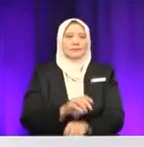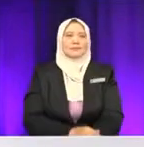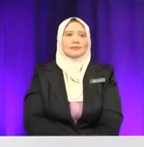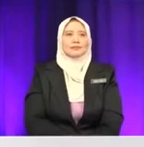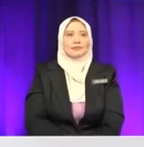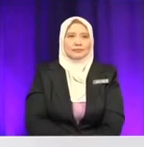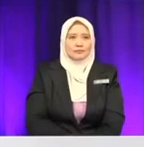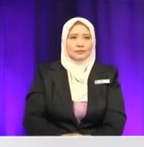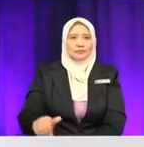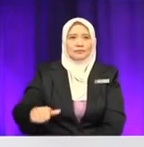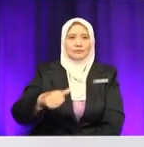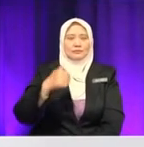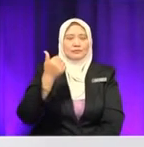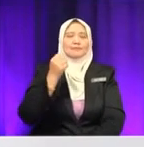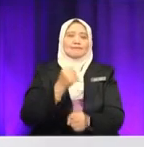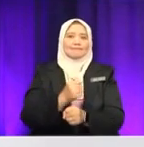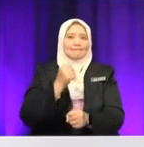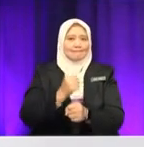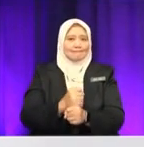G-O-O-D-J-O-B.